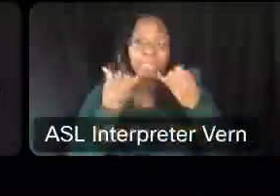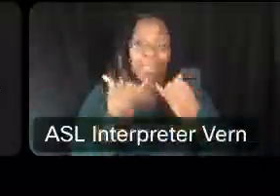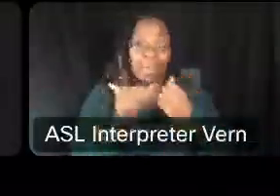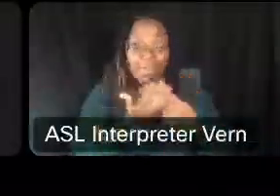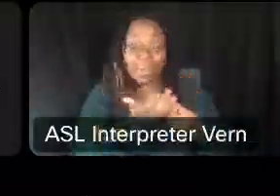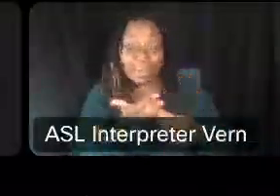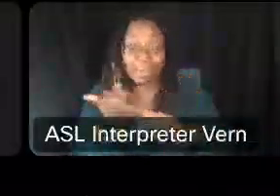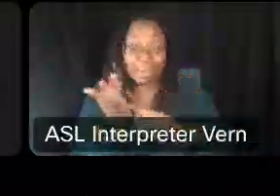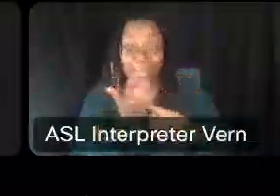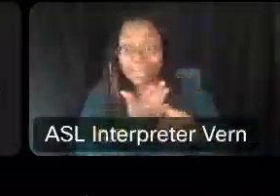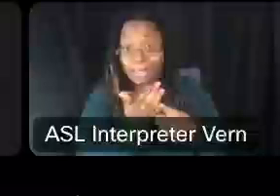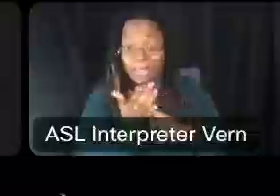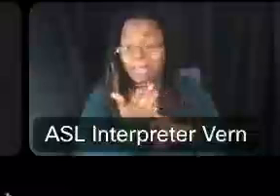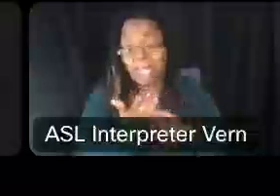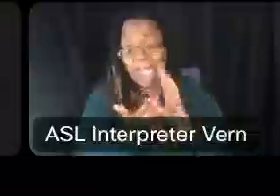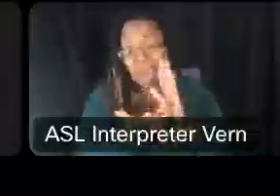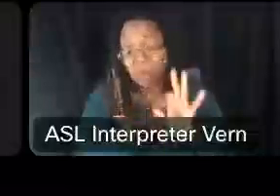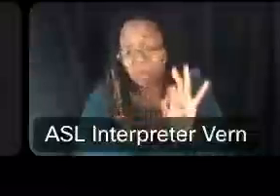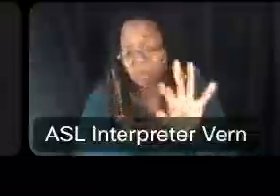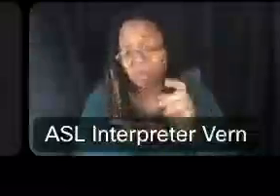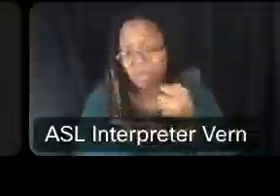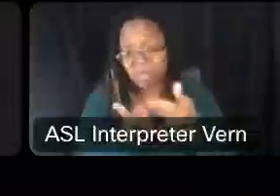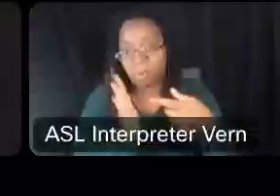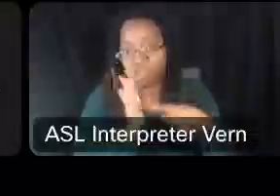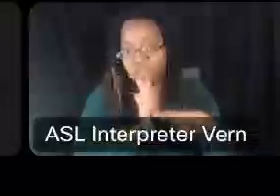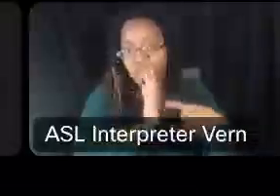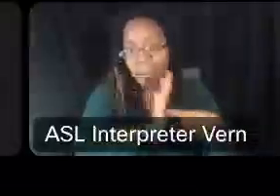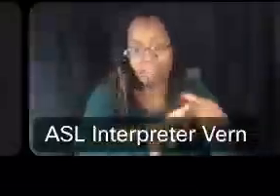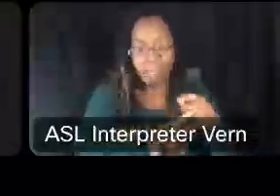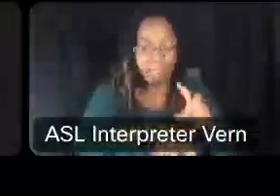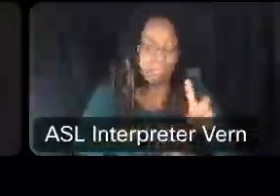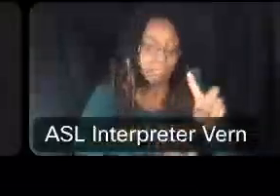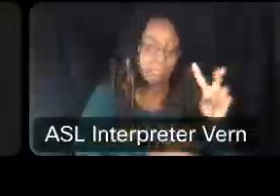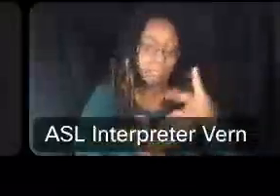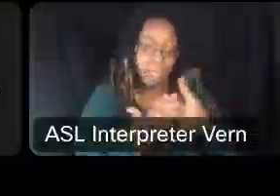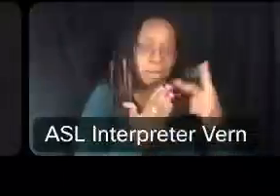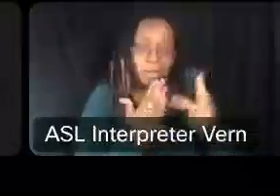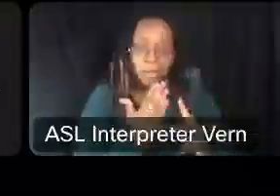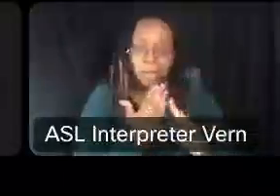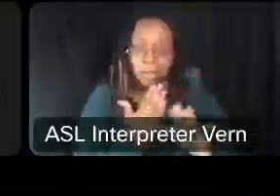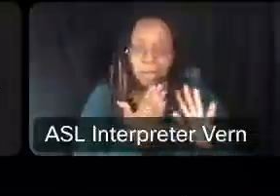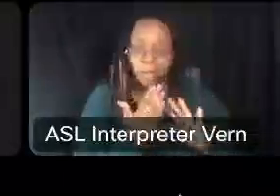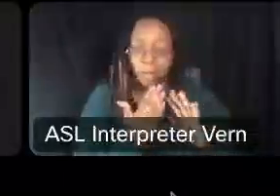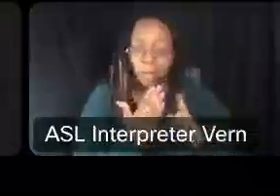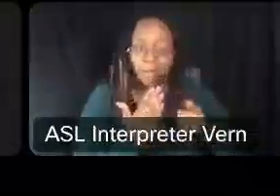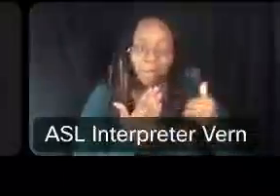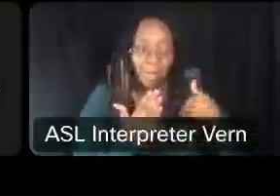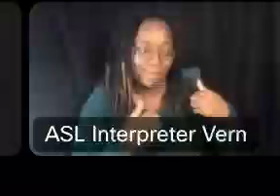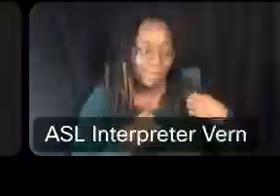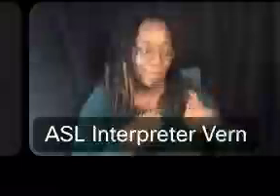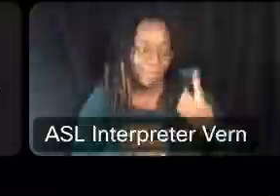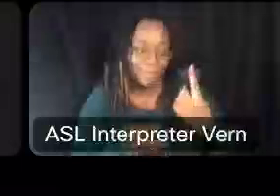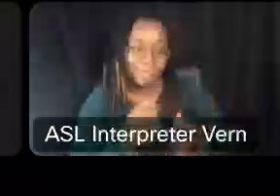conversation today, I'll share some examples from a domestic violence program that has spent the last year and a half